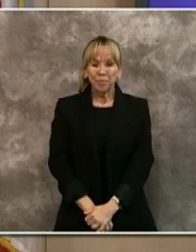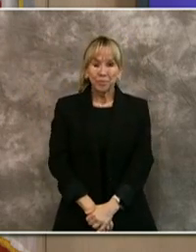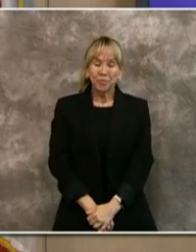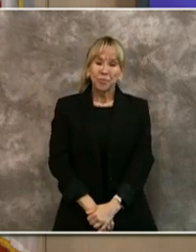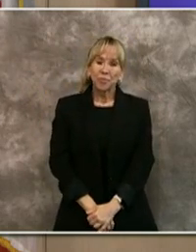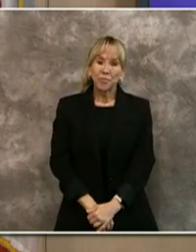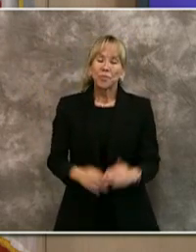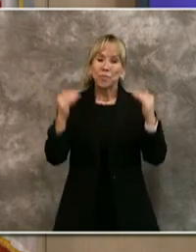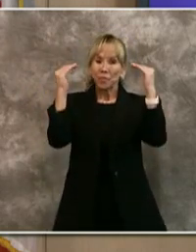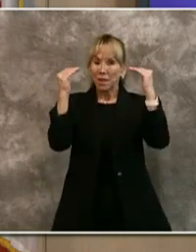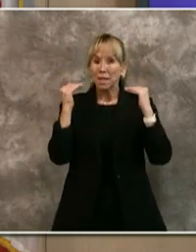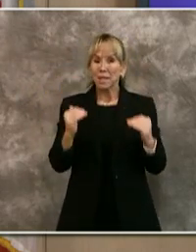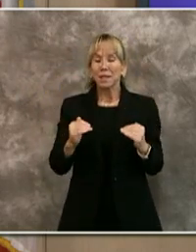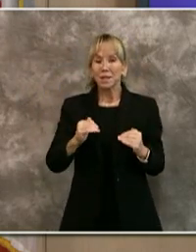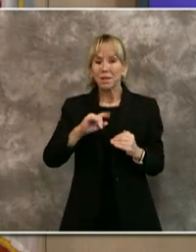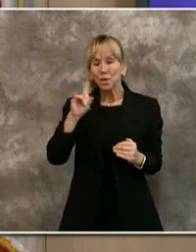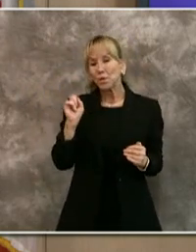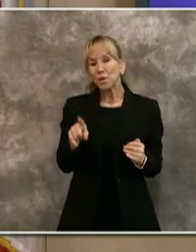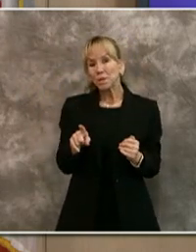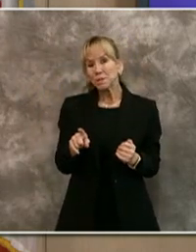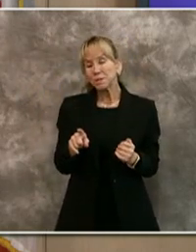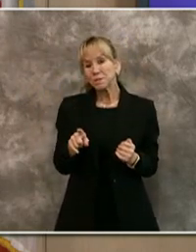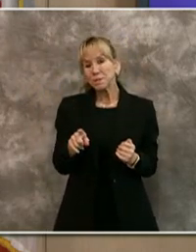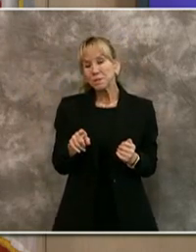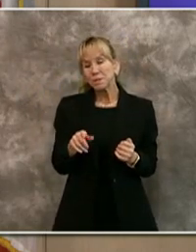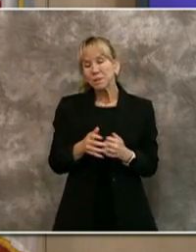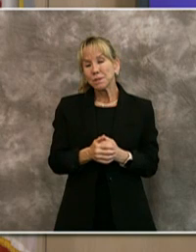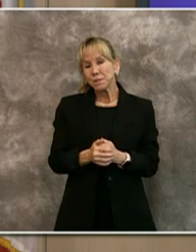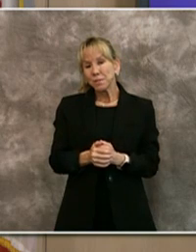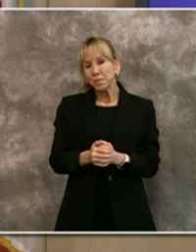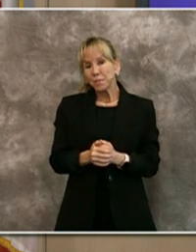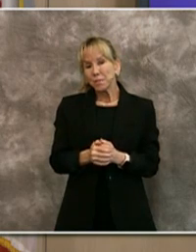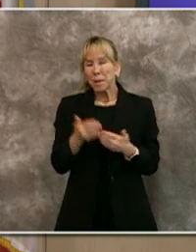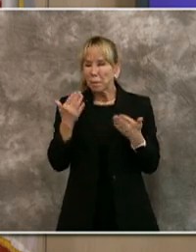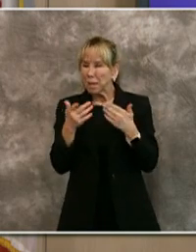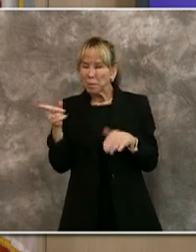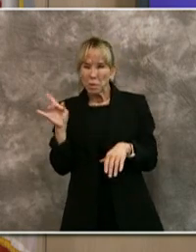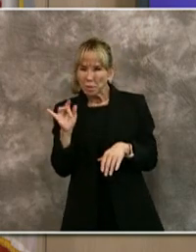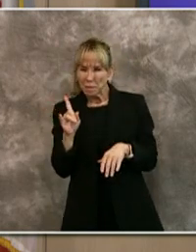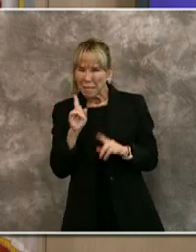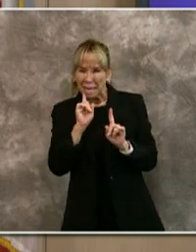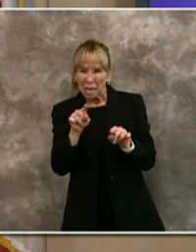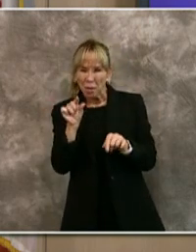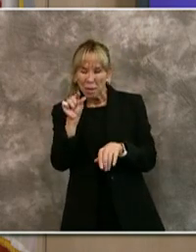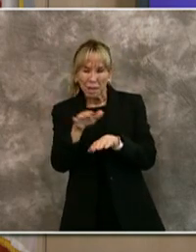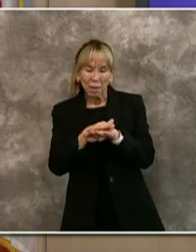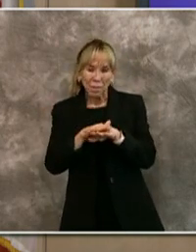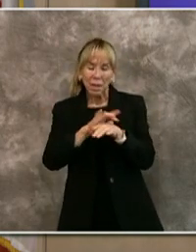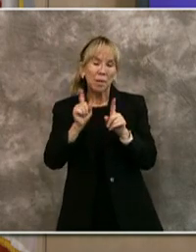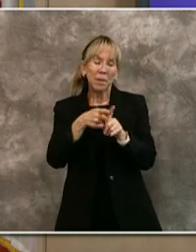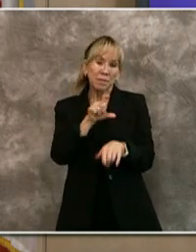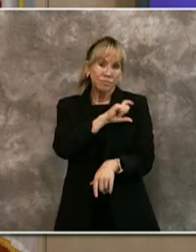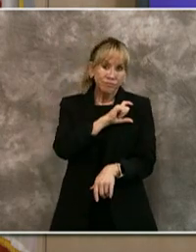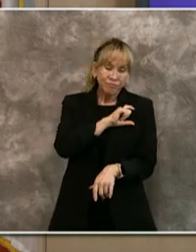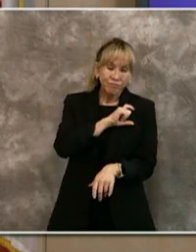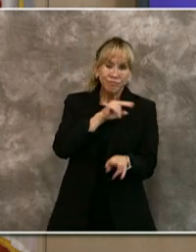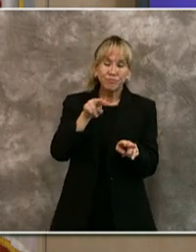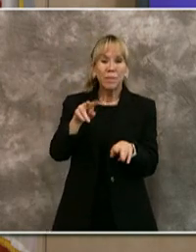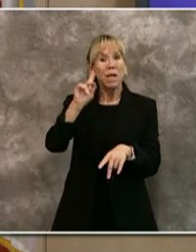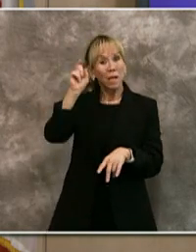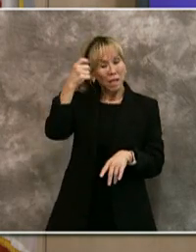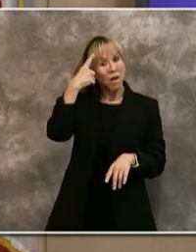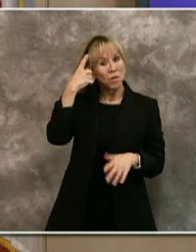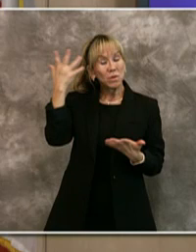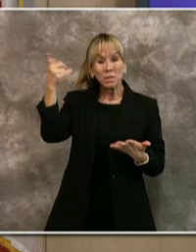Thank you. This next question has to do with, I think we touched on it the last question, a little bit about enforcement. The governor has said that counties